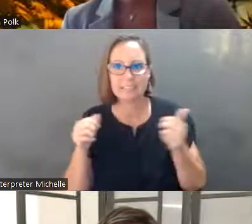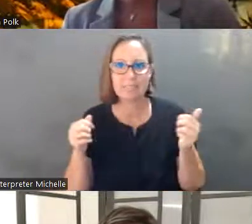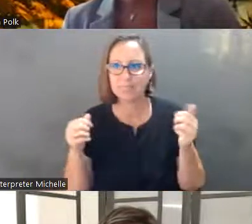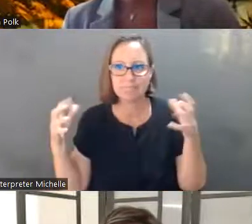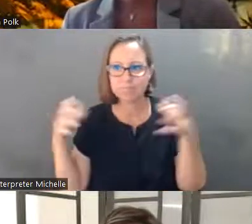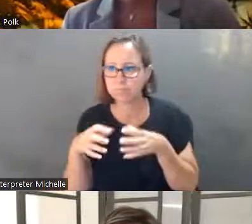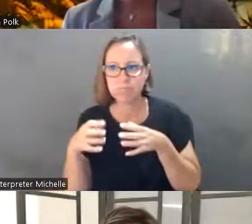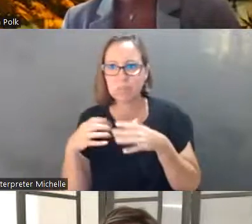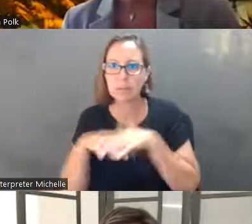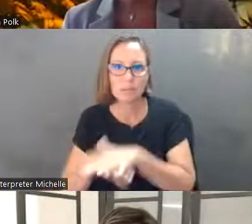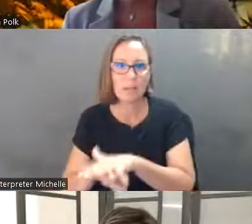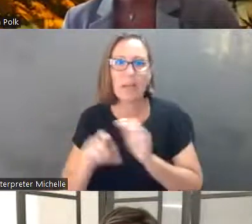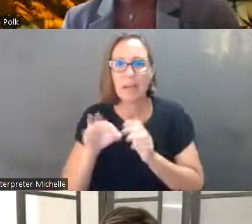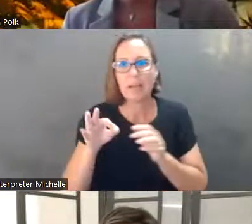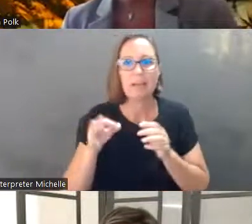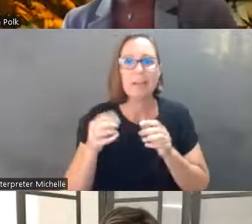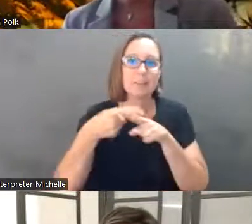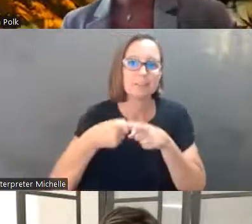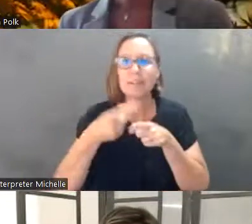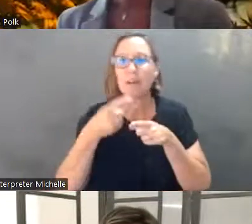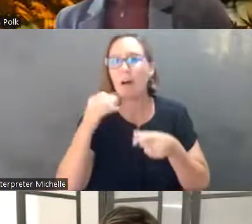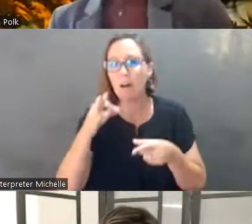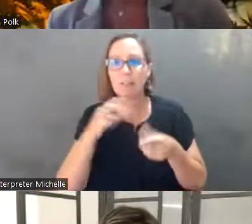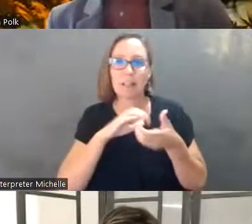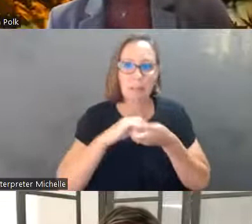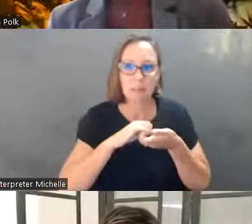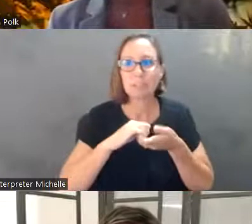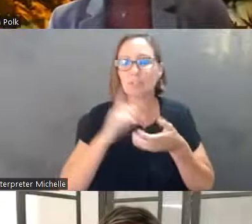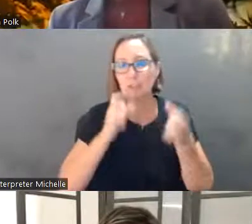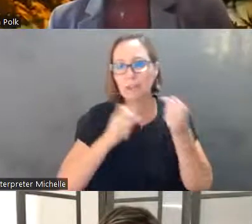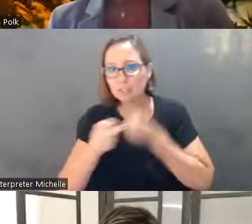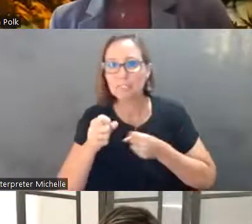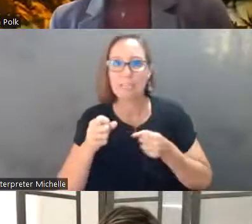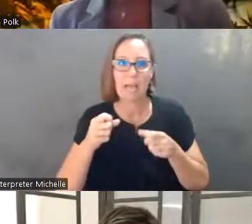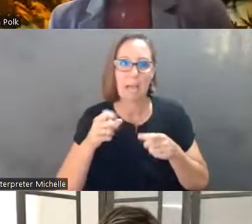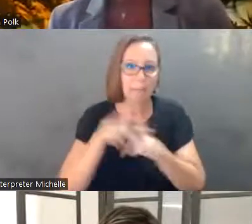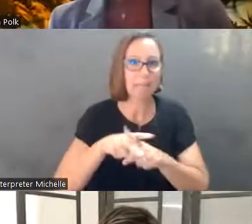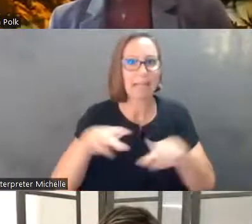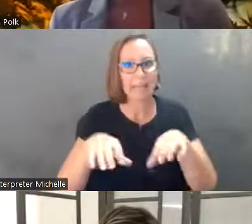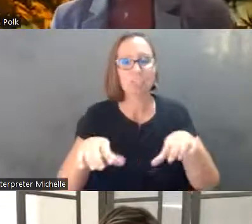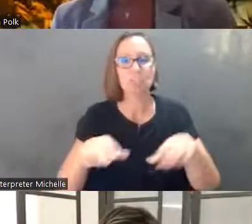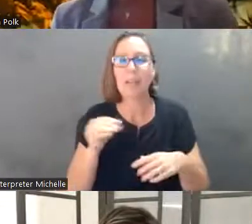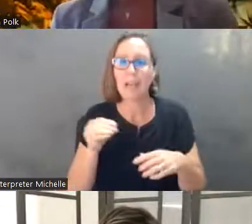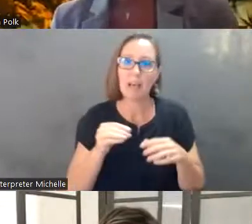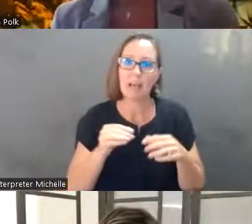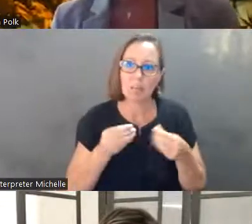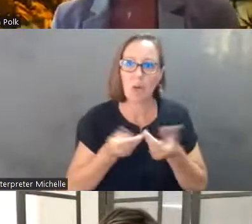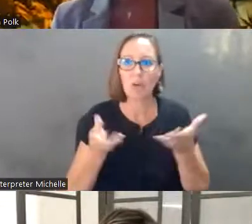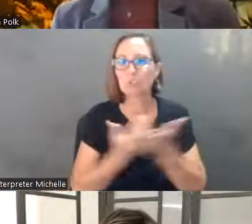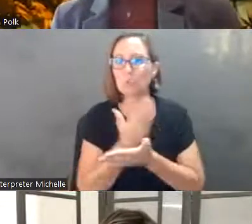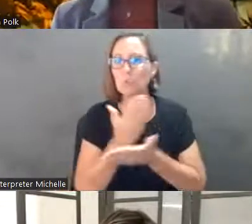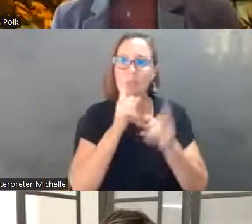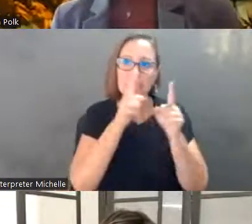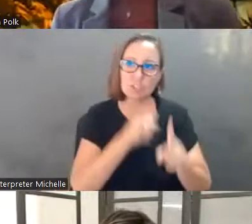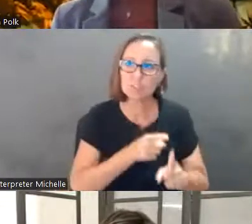assessment, collaboration, strategy, and action, and helps their clients design, plan, and launch new initiatives and change